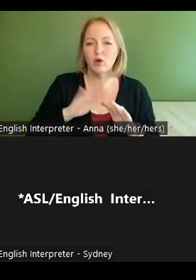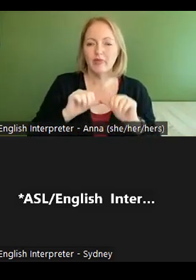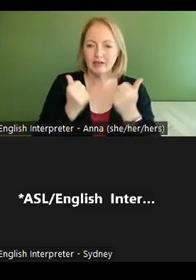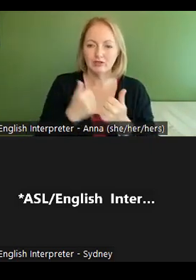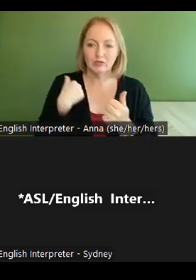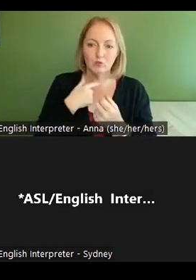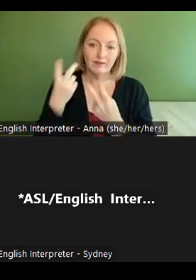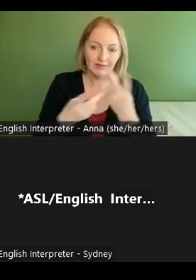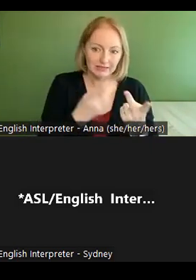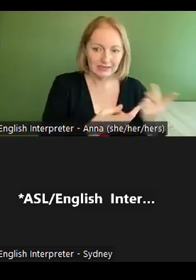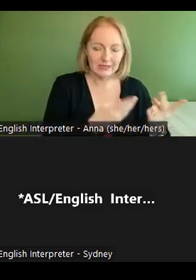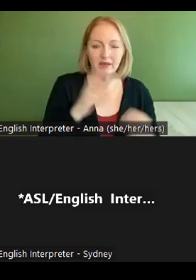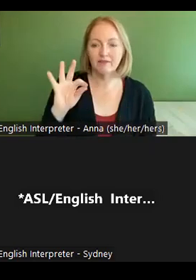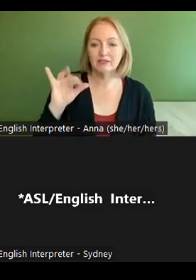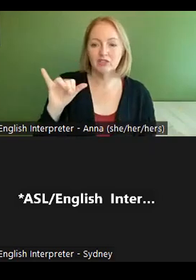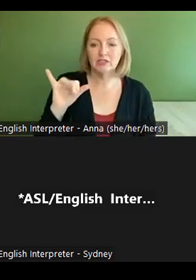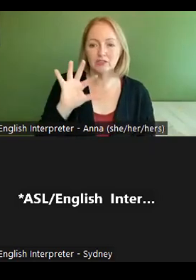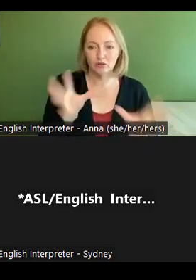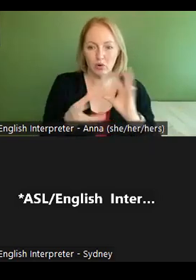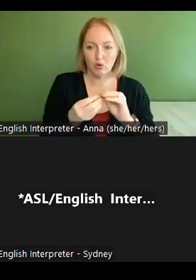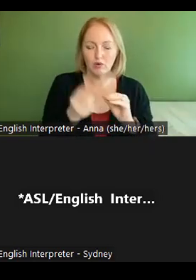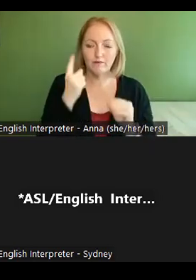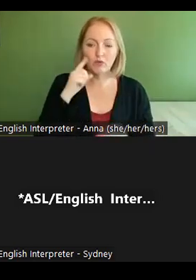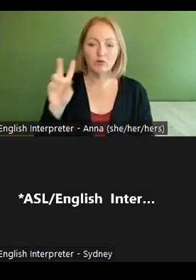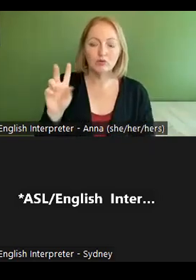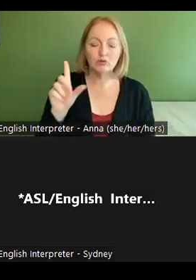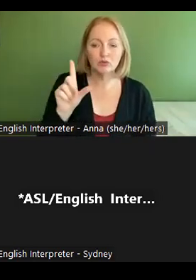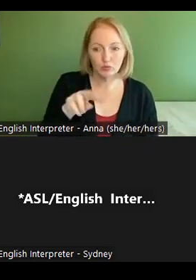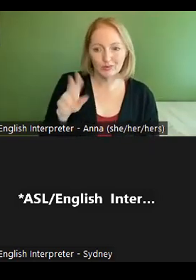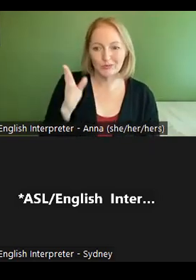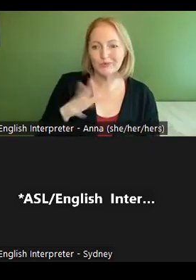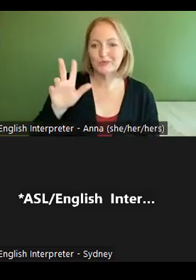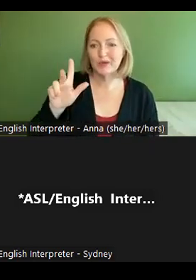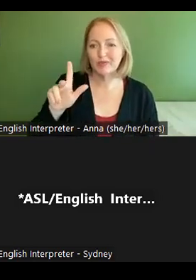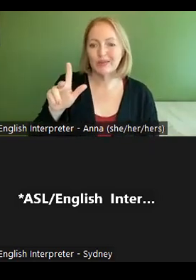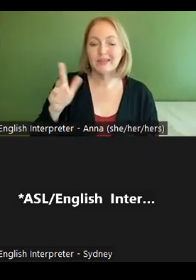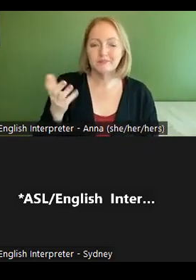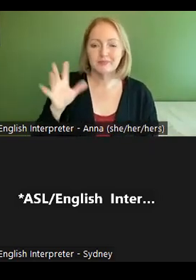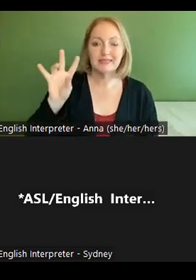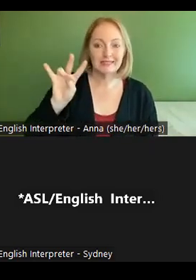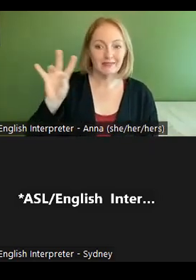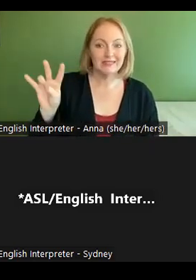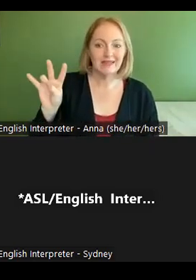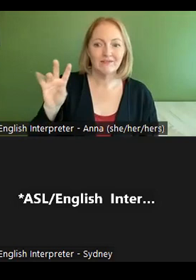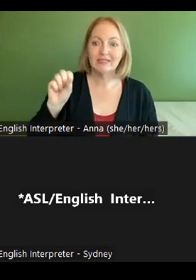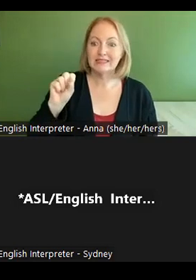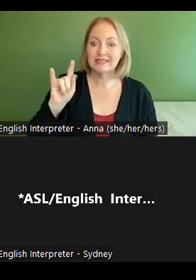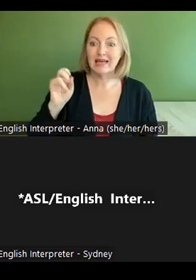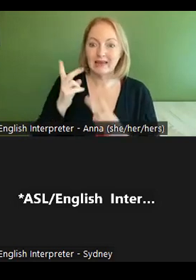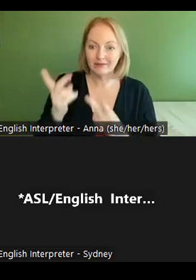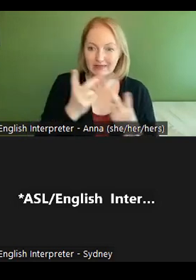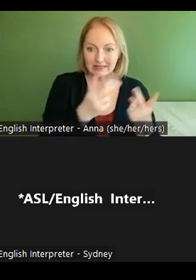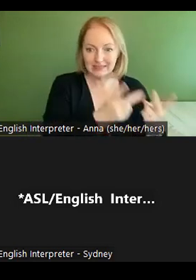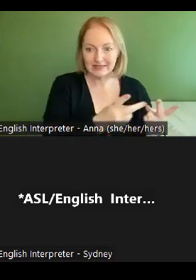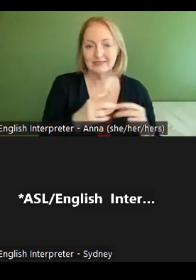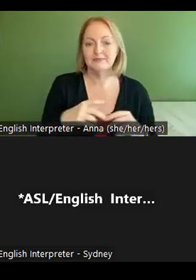visited. The fiscal year totals for 22-23 included 77 site visits,